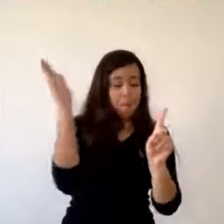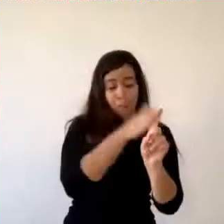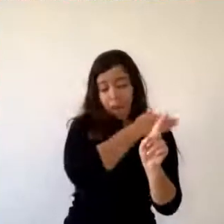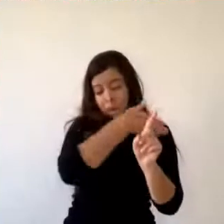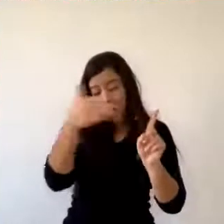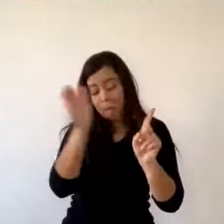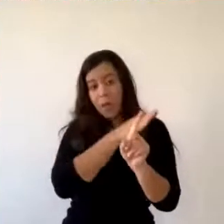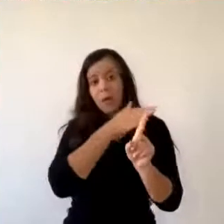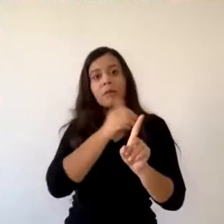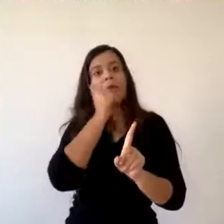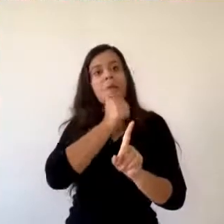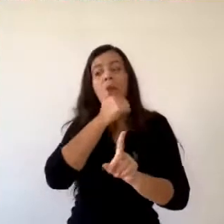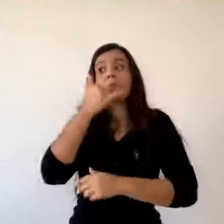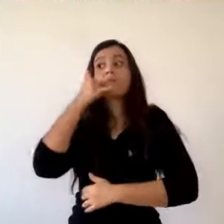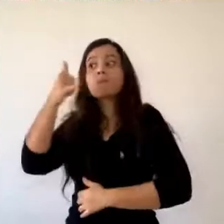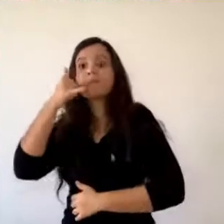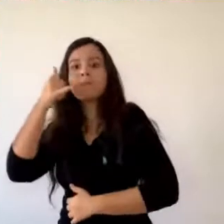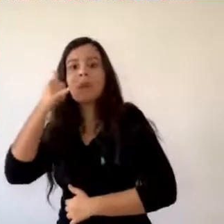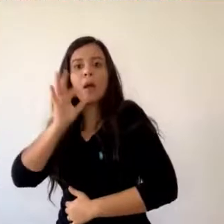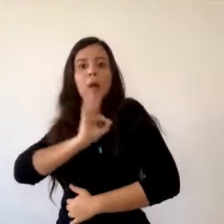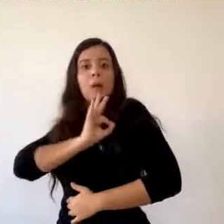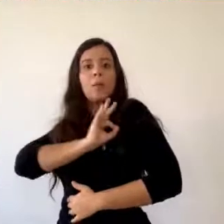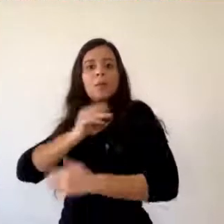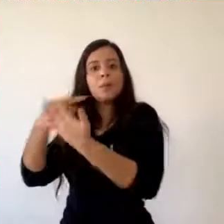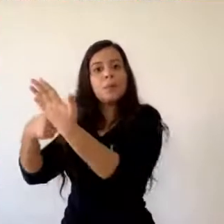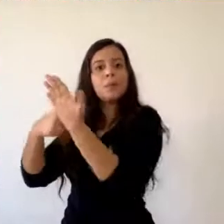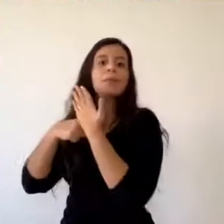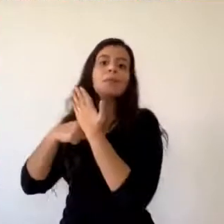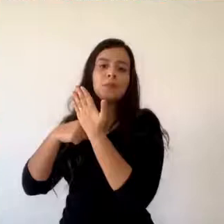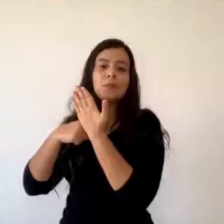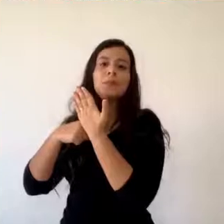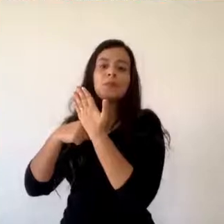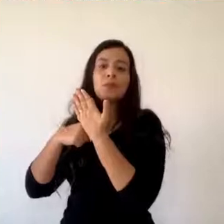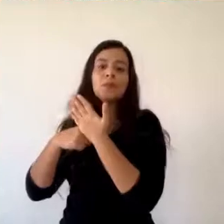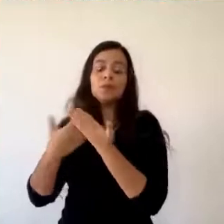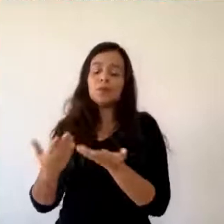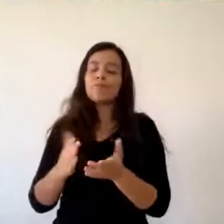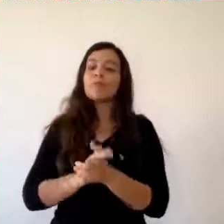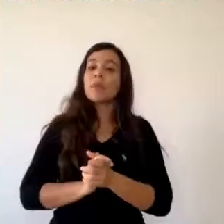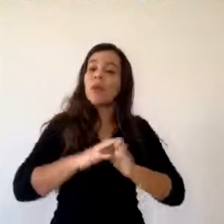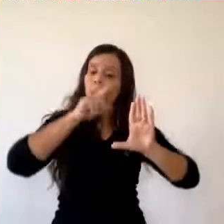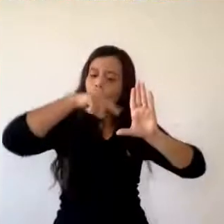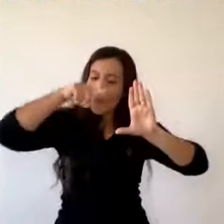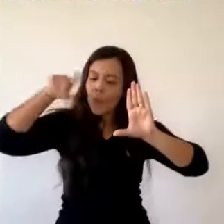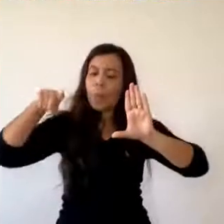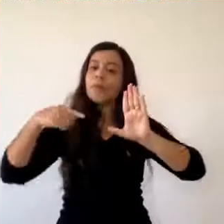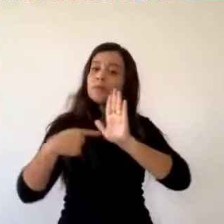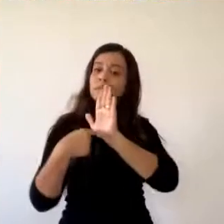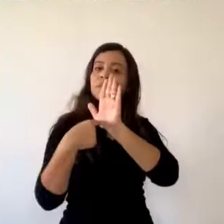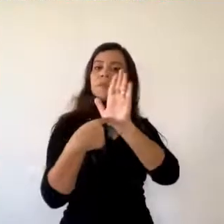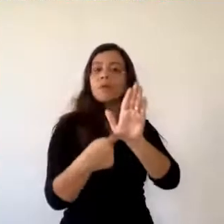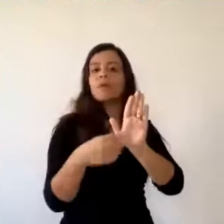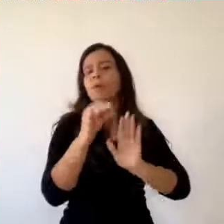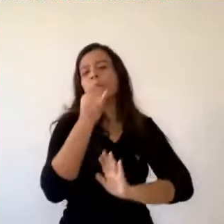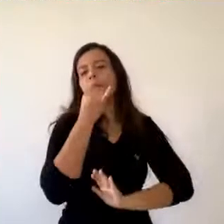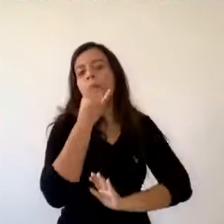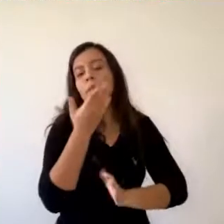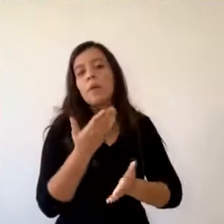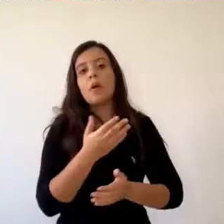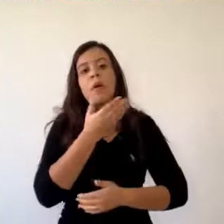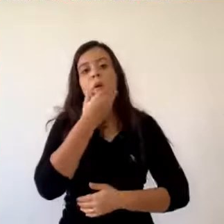of violence, even in psychological, it is a moment of explosion, like, for